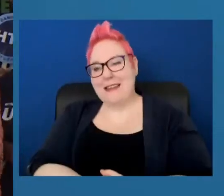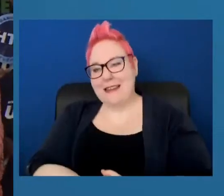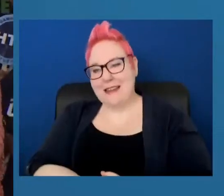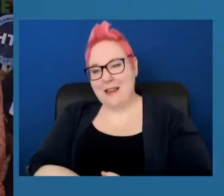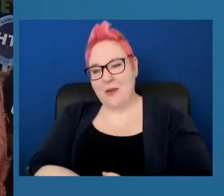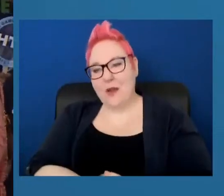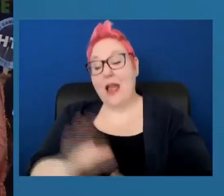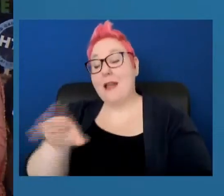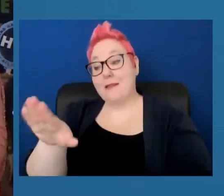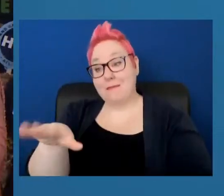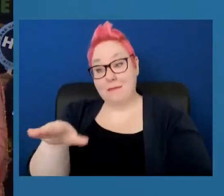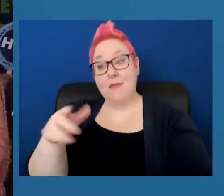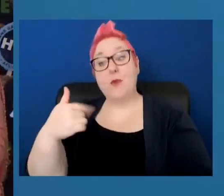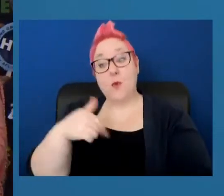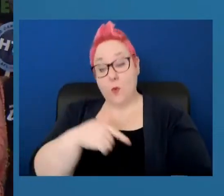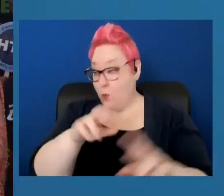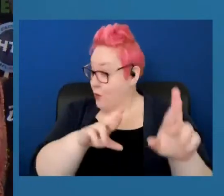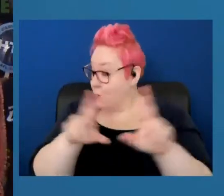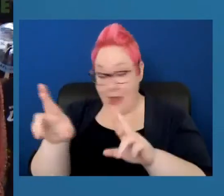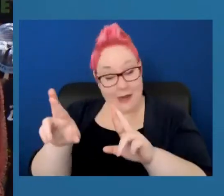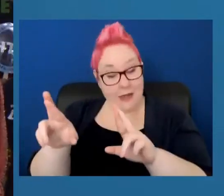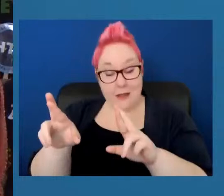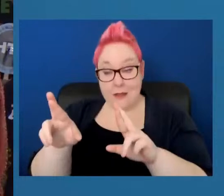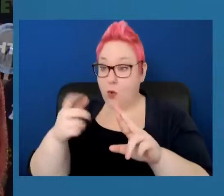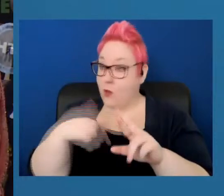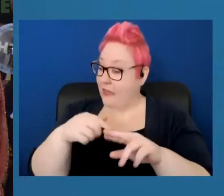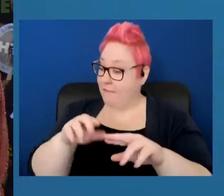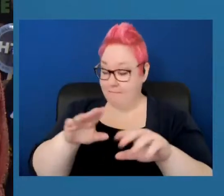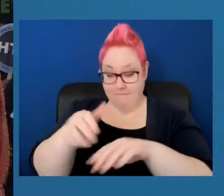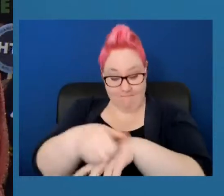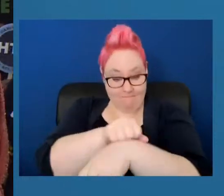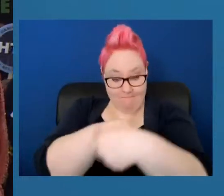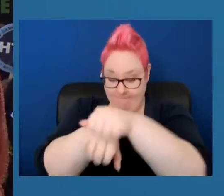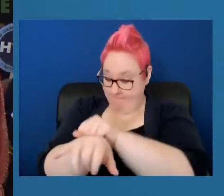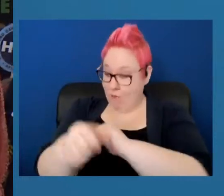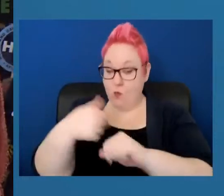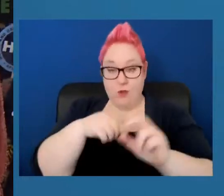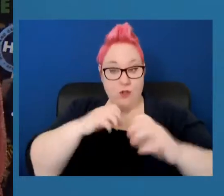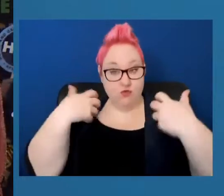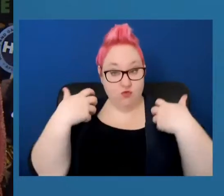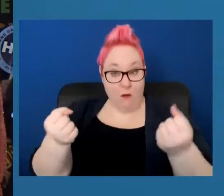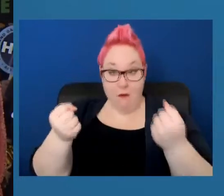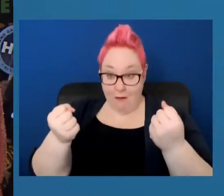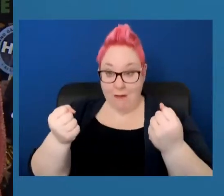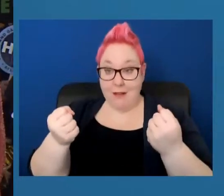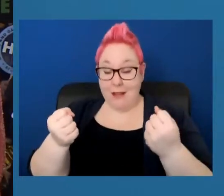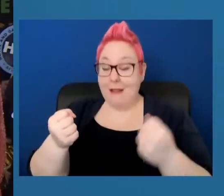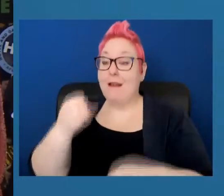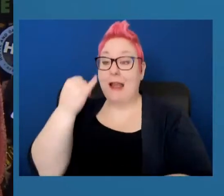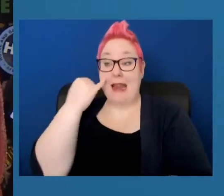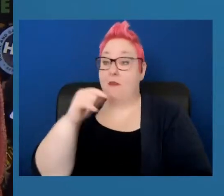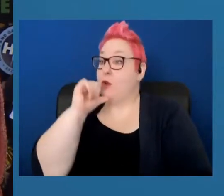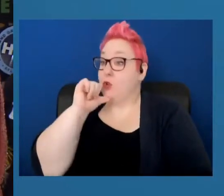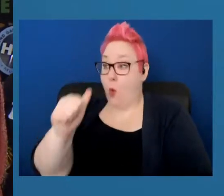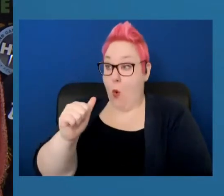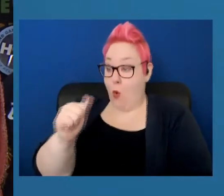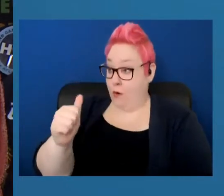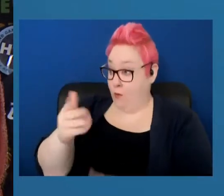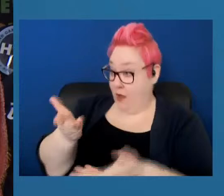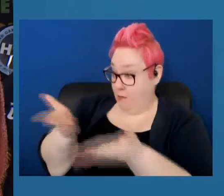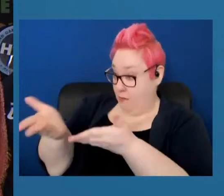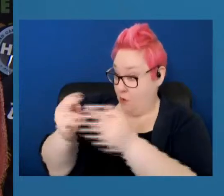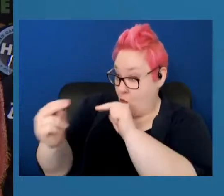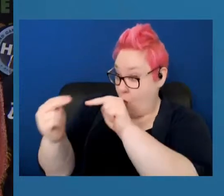look, we're ready. We've been preparing. We are strong. And if we don't get what we need at the bargaining table, we sure as hell will get it